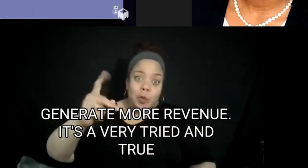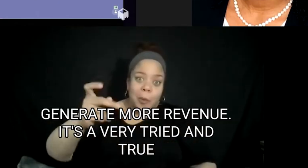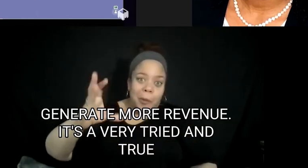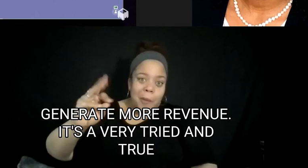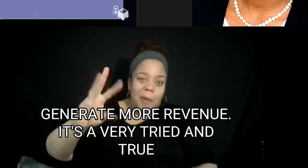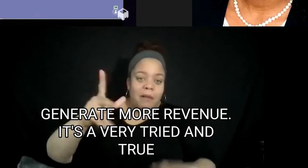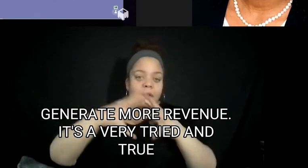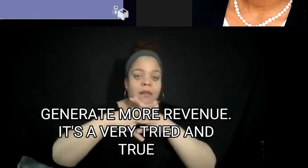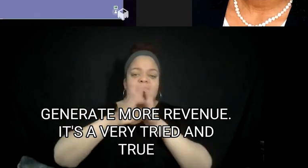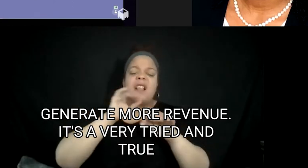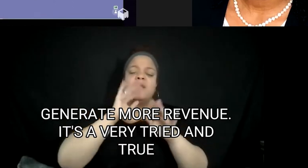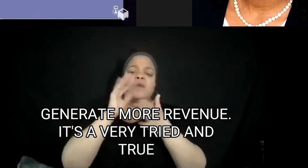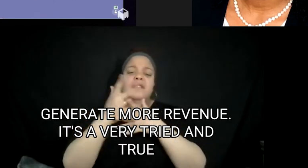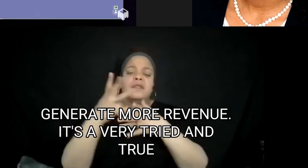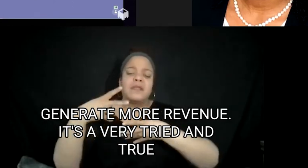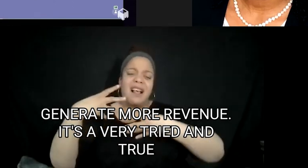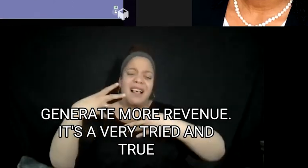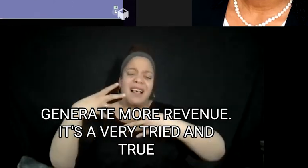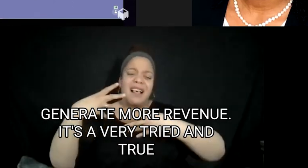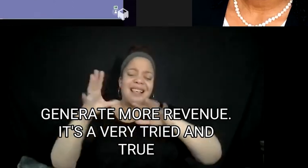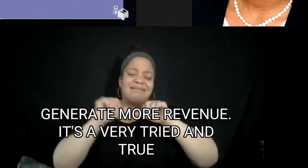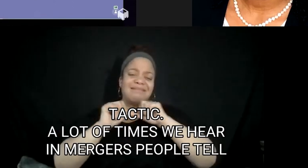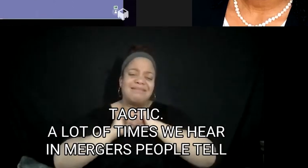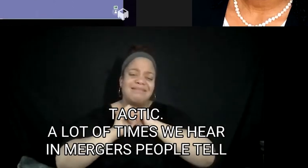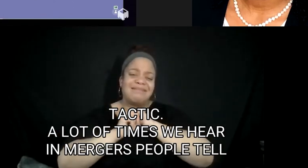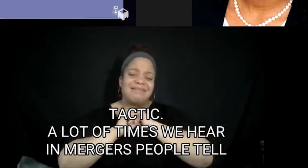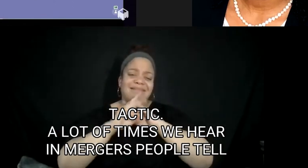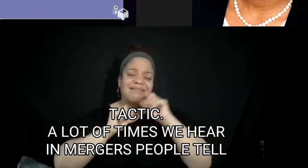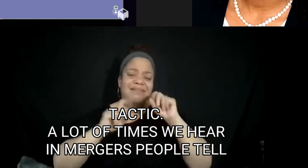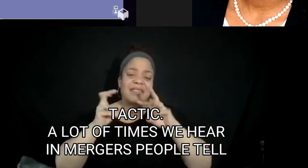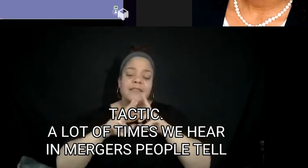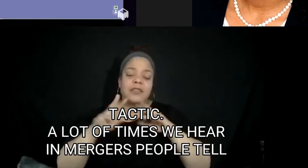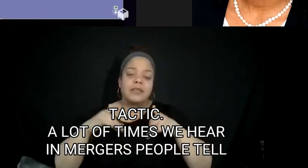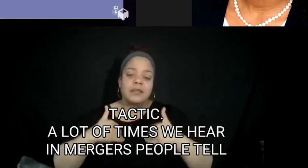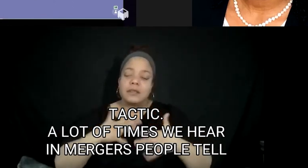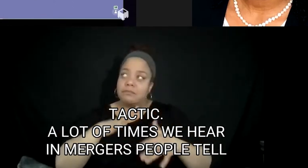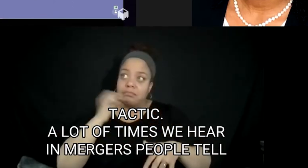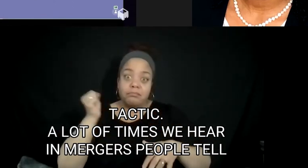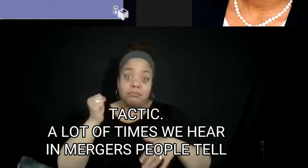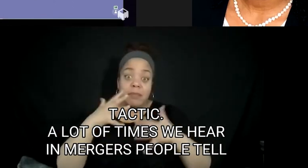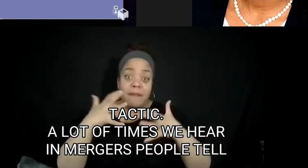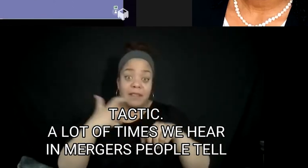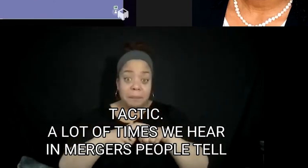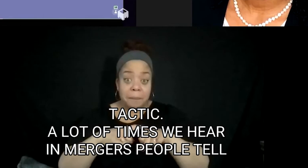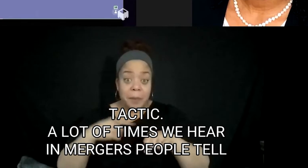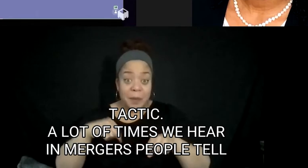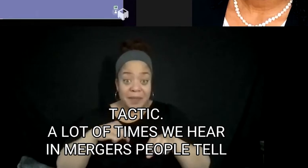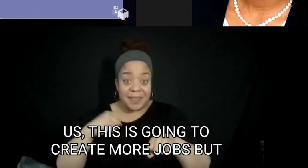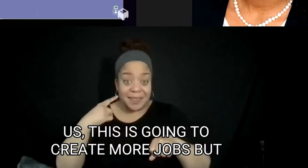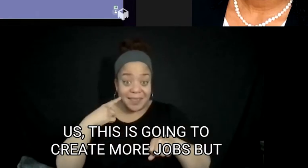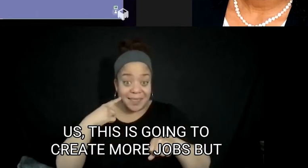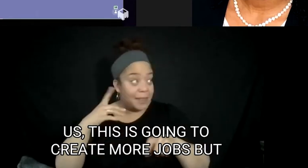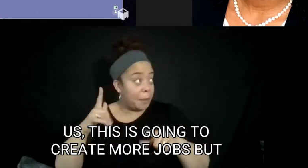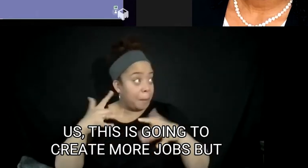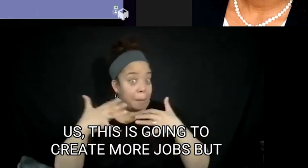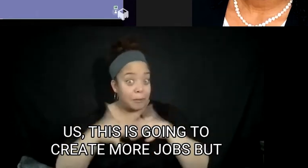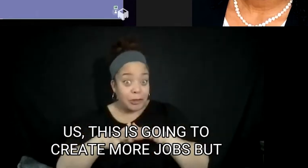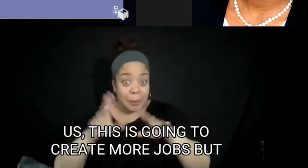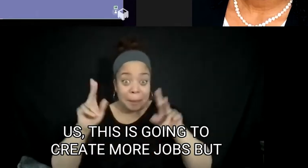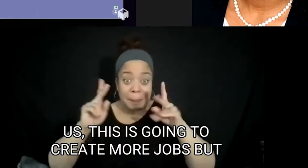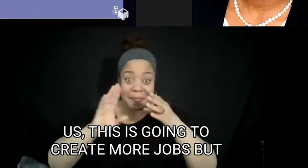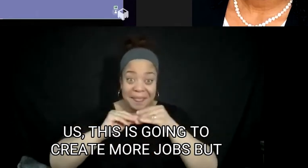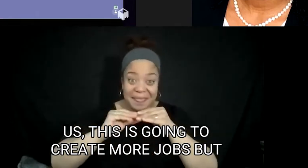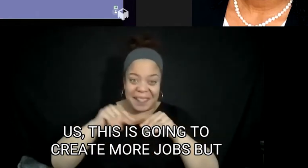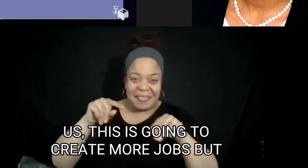mergers, people tell us like, oh, this is going to create more jobs. But history has been fairly consistent on this point. Anytime we